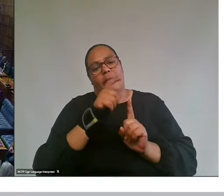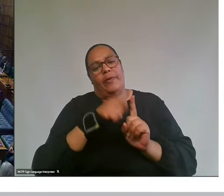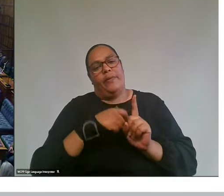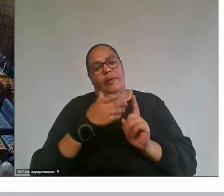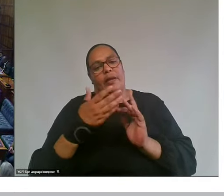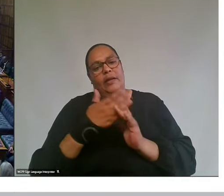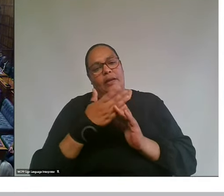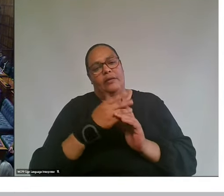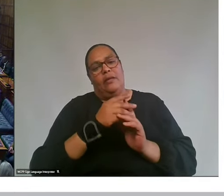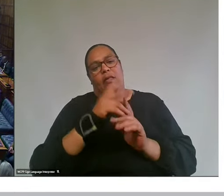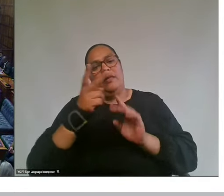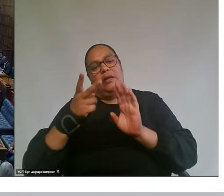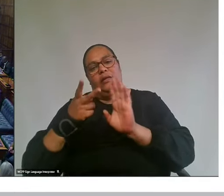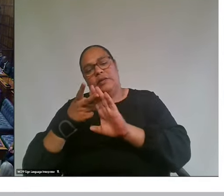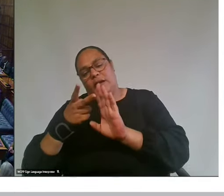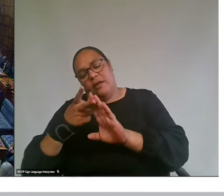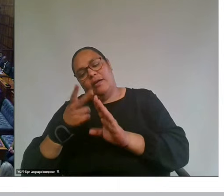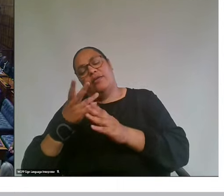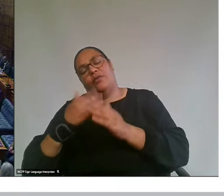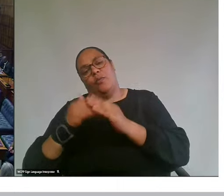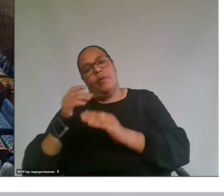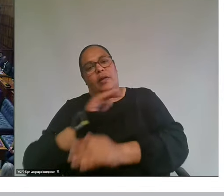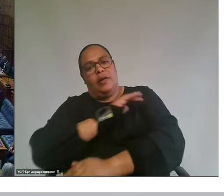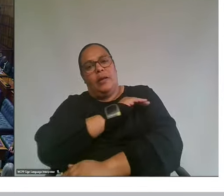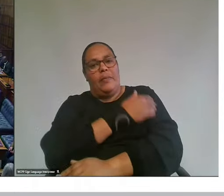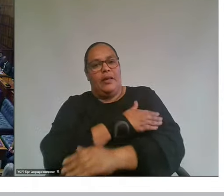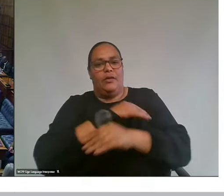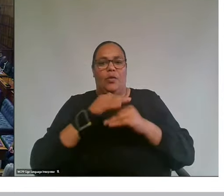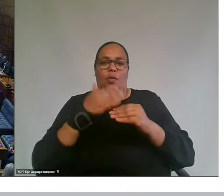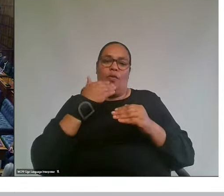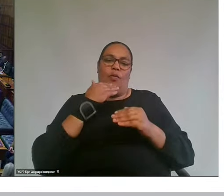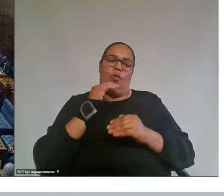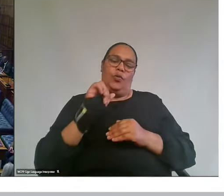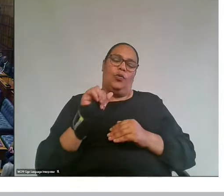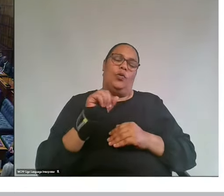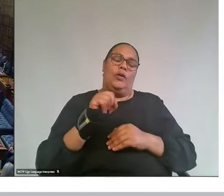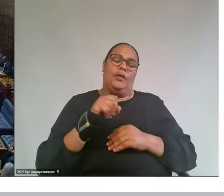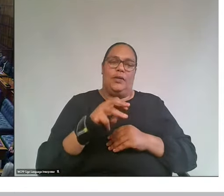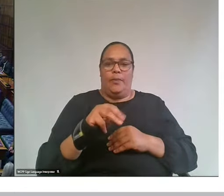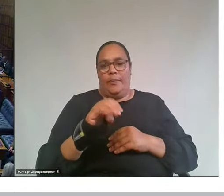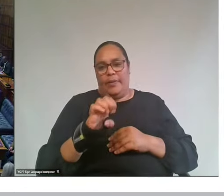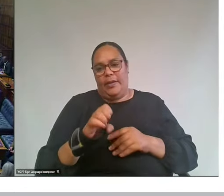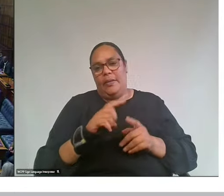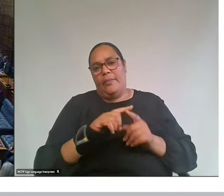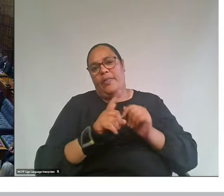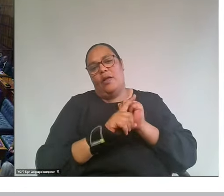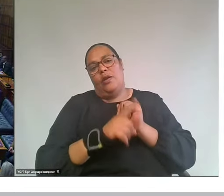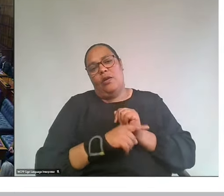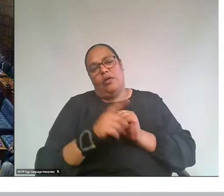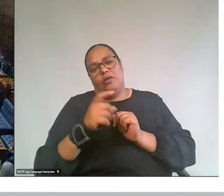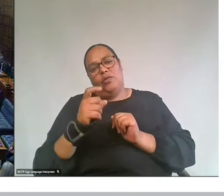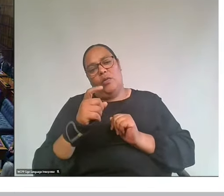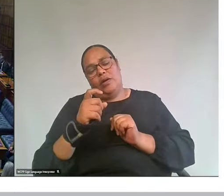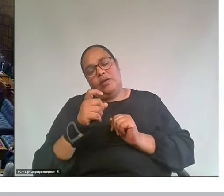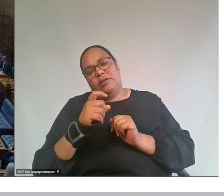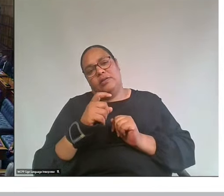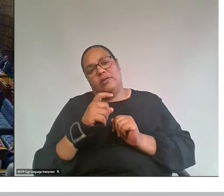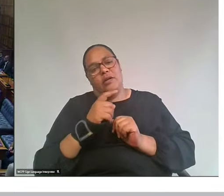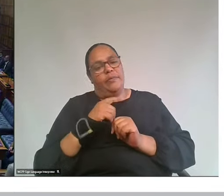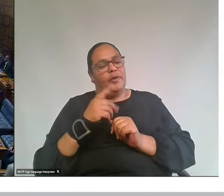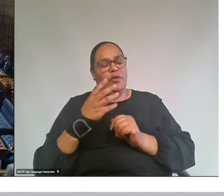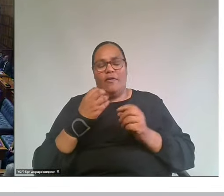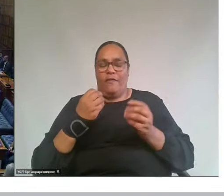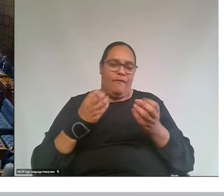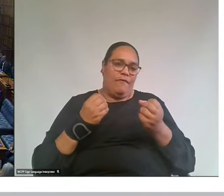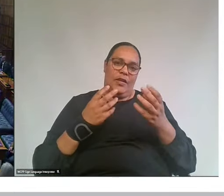teners and the second part then is to build capacity with the with the with the with the smmes just the last one on that uh I just I don't have feedback